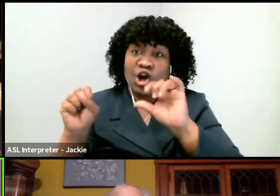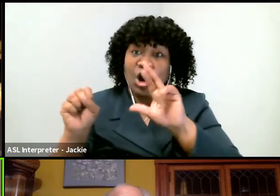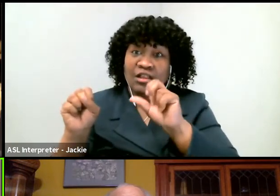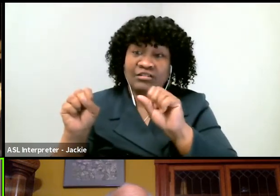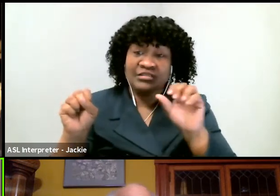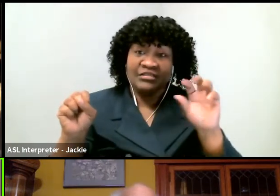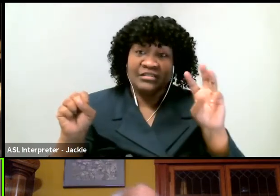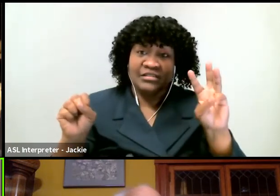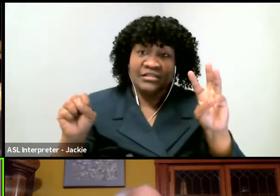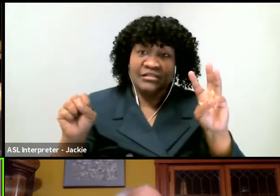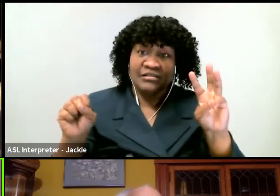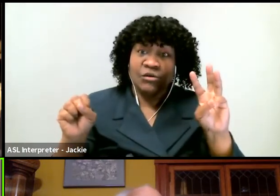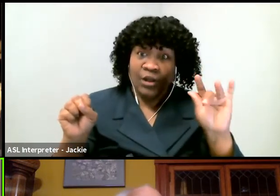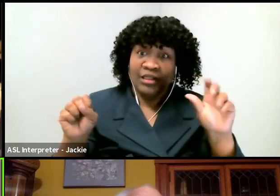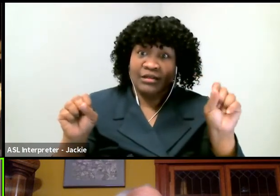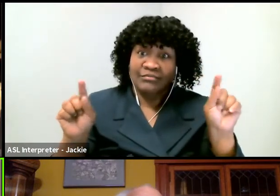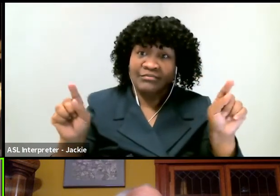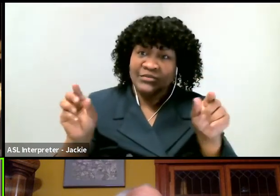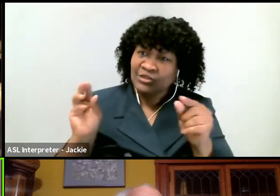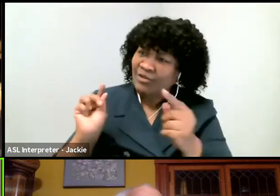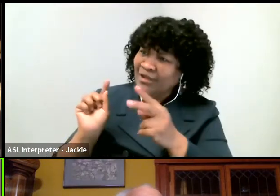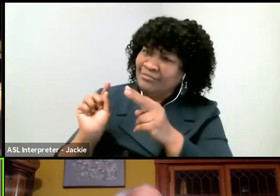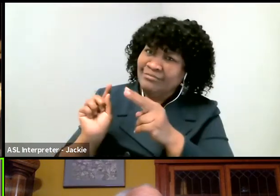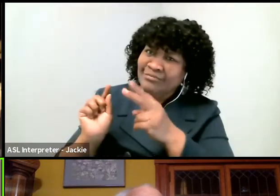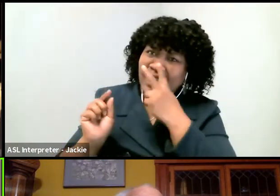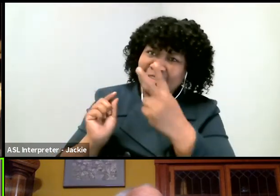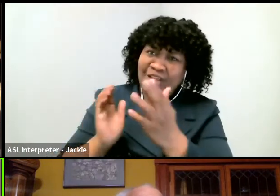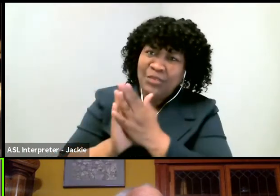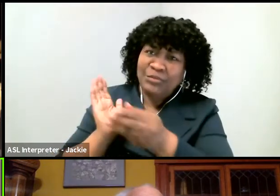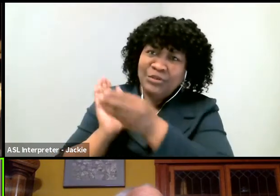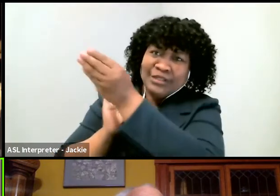that led me to pick the book up and start